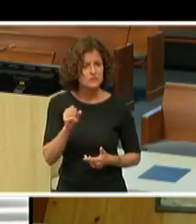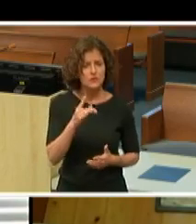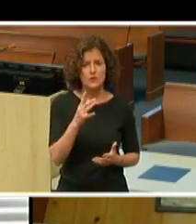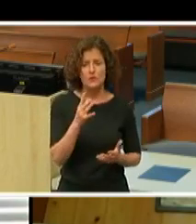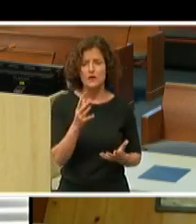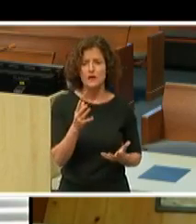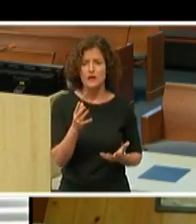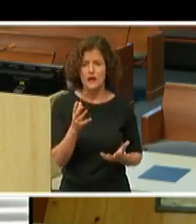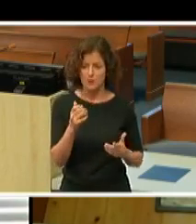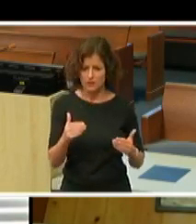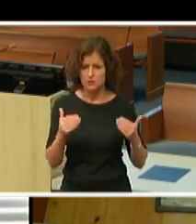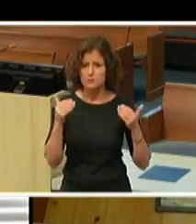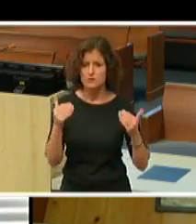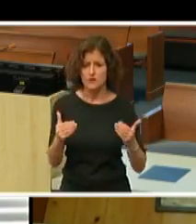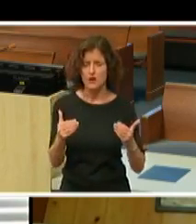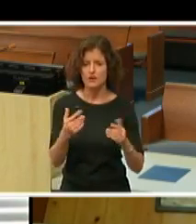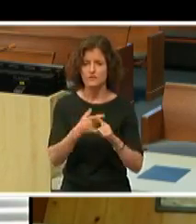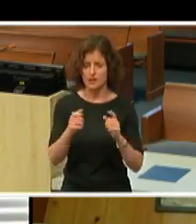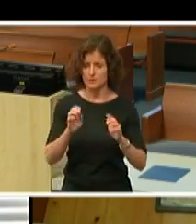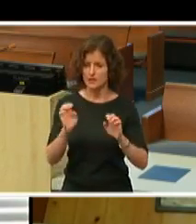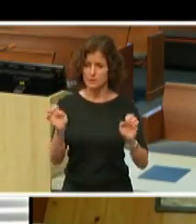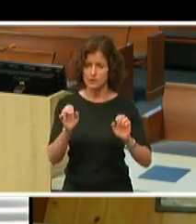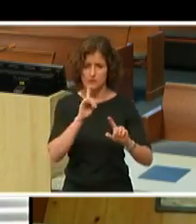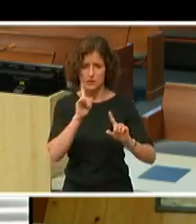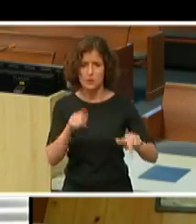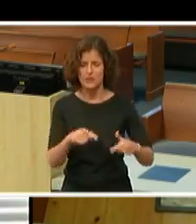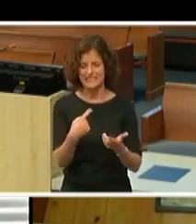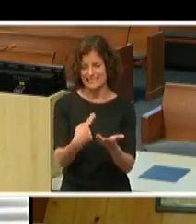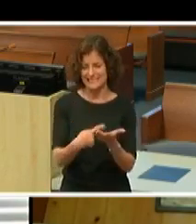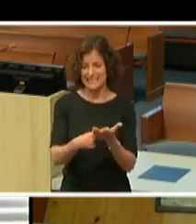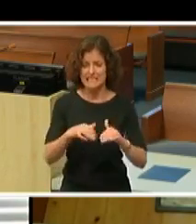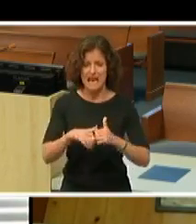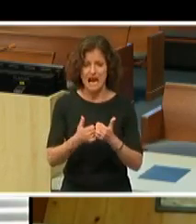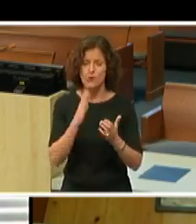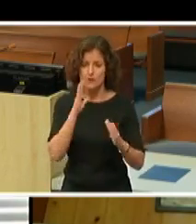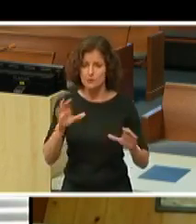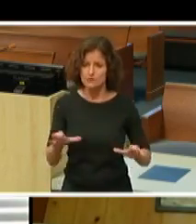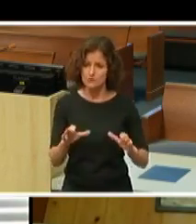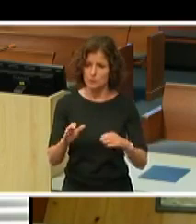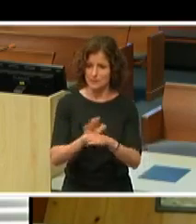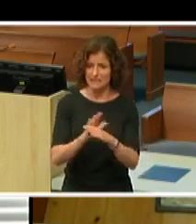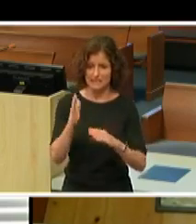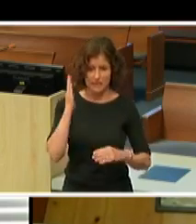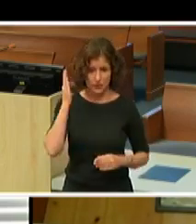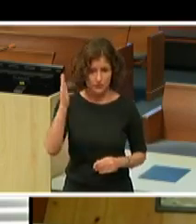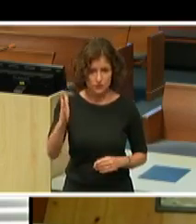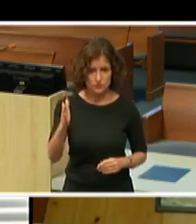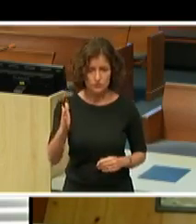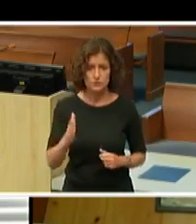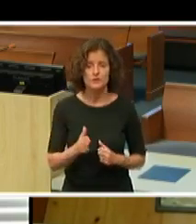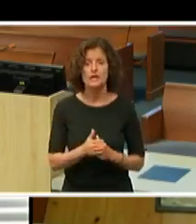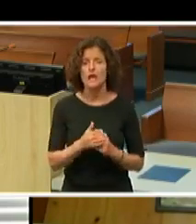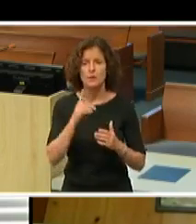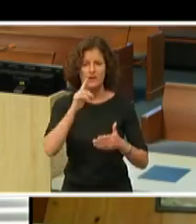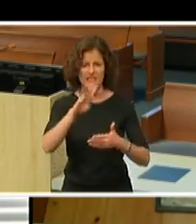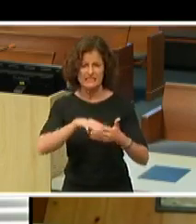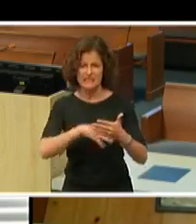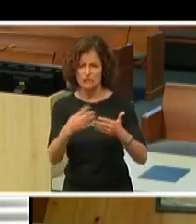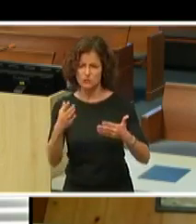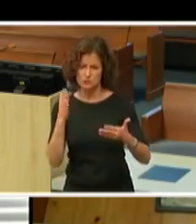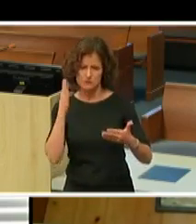just move on away from the emergency order now and talk about how we're going to conduct business in the future and what our upcoming schedule looks